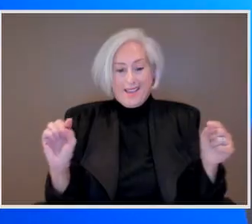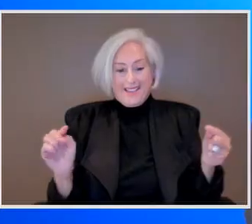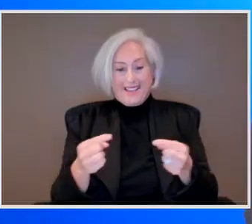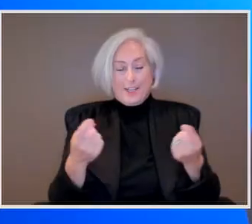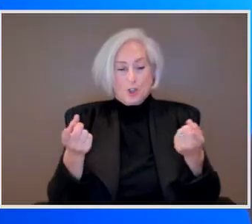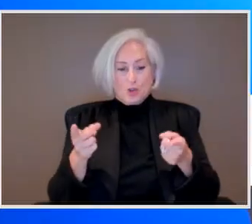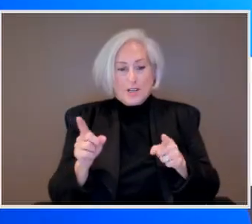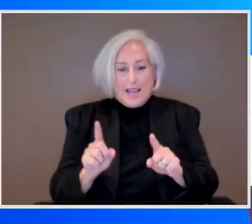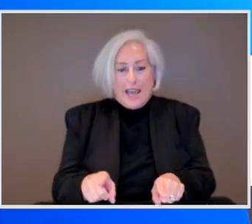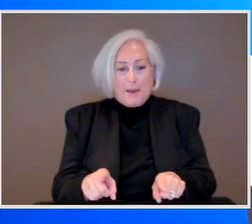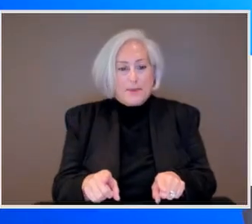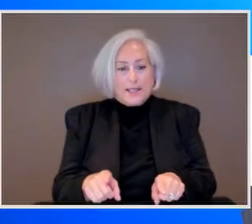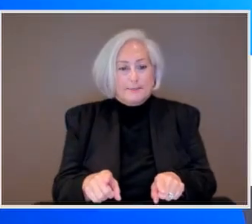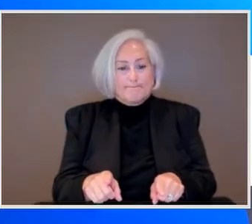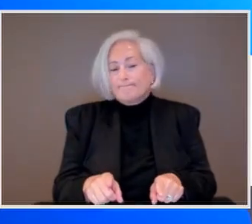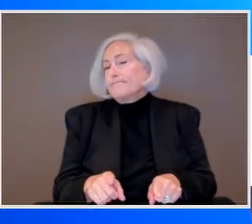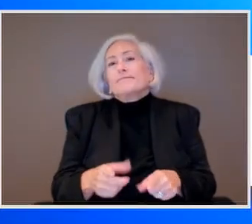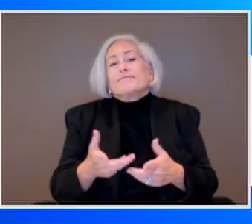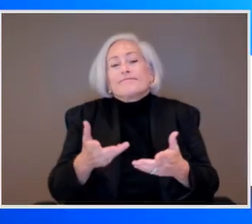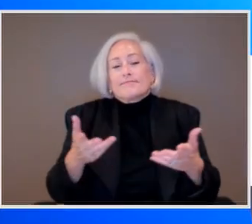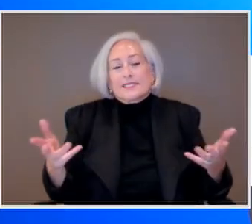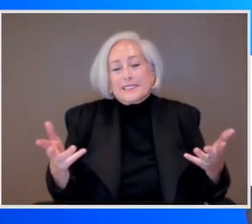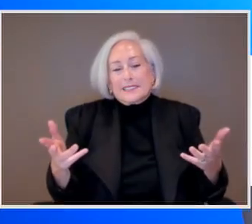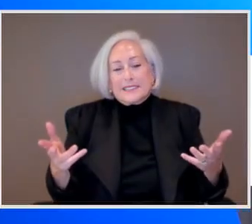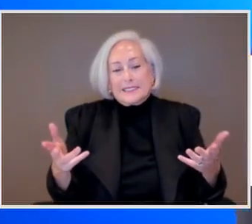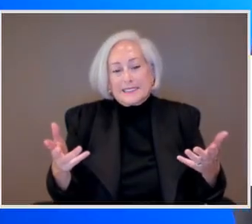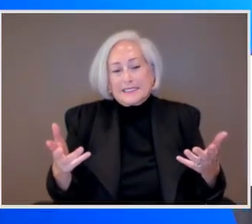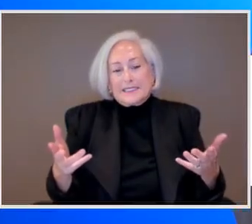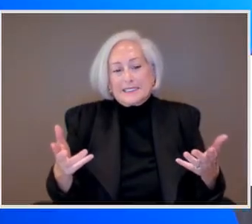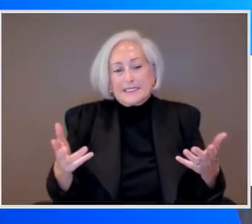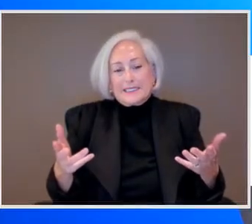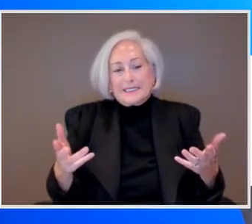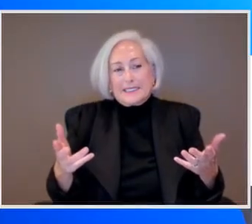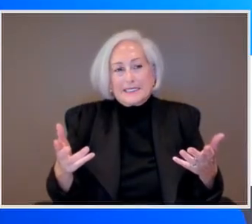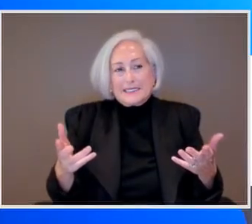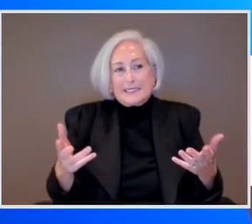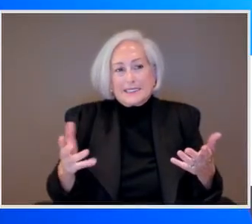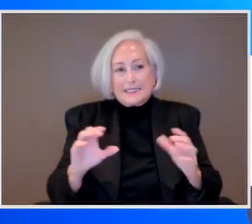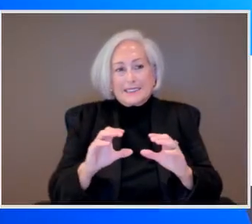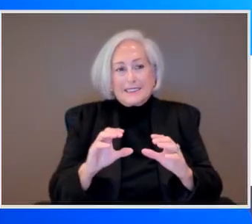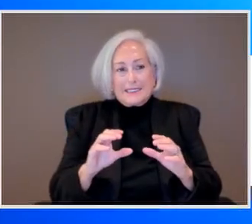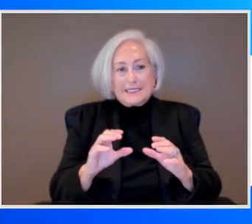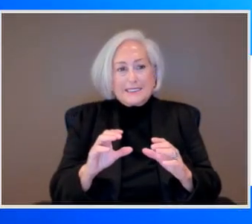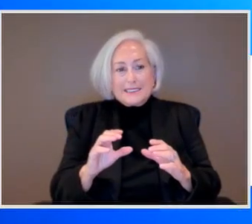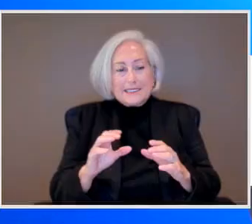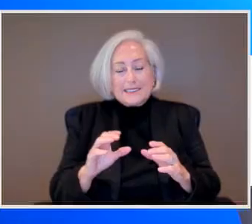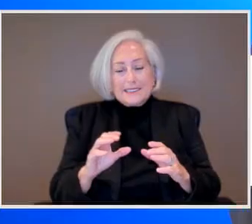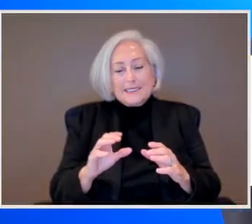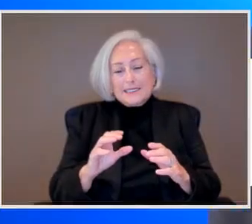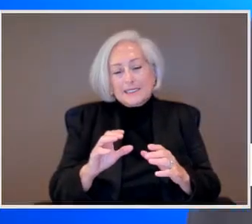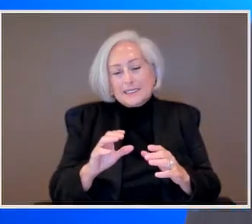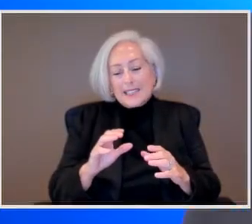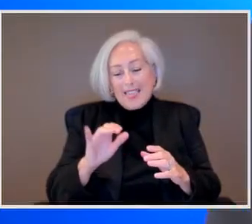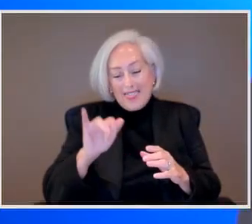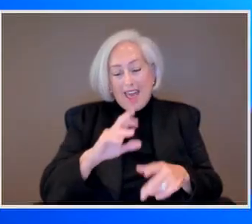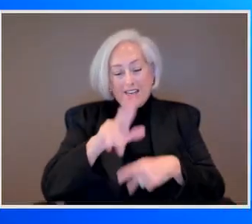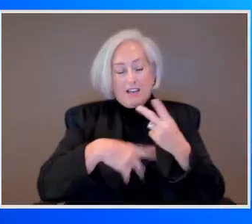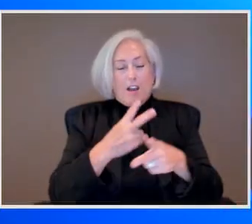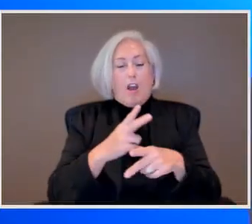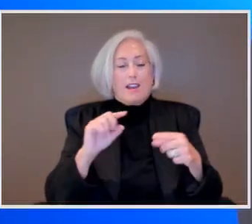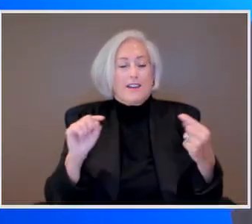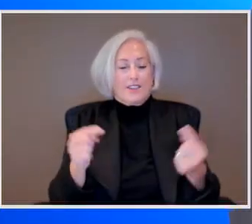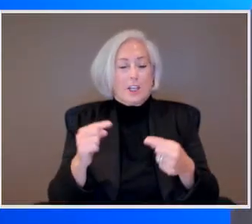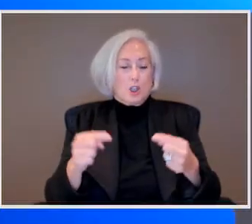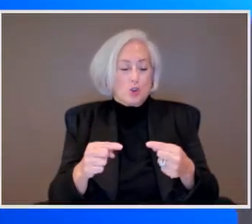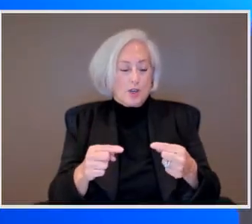an injury waiting to happen the way it did. I mean, there was no way that was not going to be a break. So it's just the way that happened,